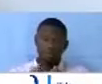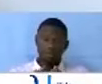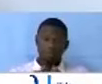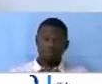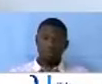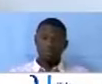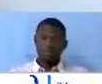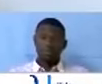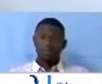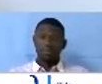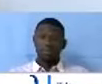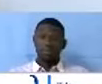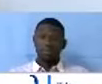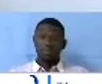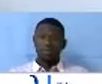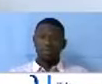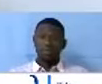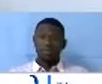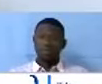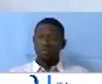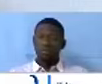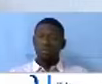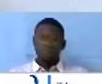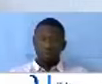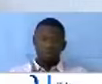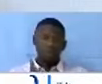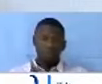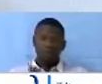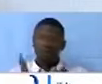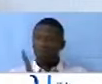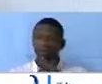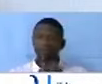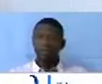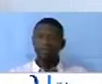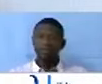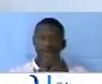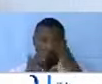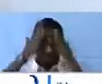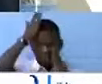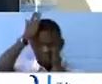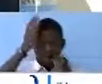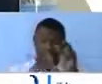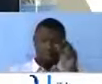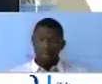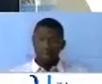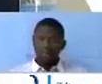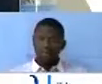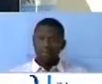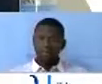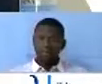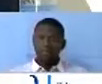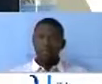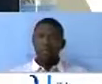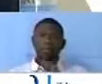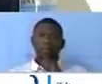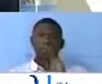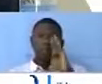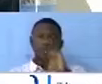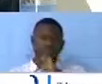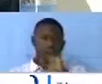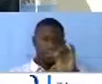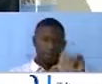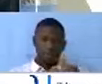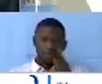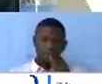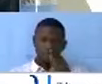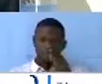not heading that investigation. It's the military. Mr. Barry, are you suggesting that the military headed the investigation? Yes.